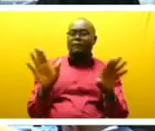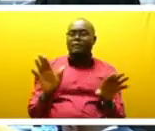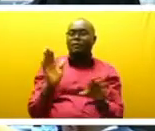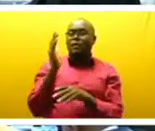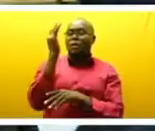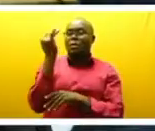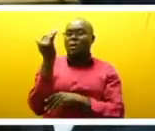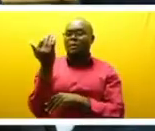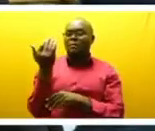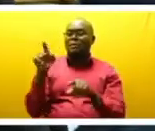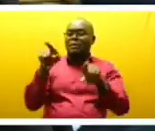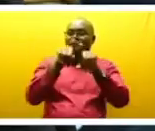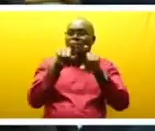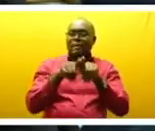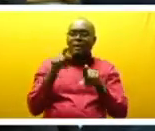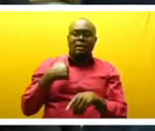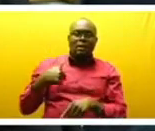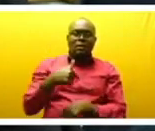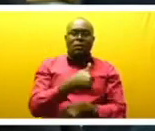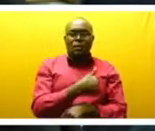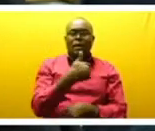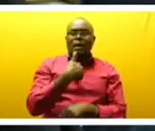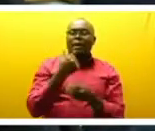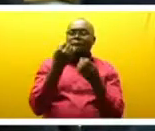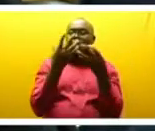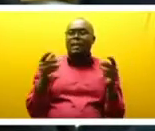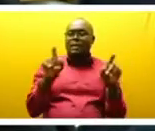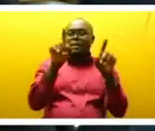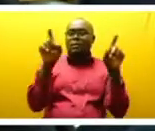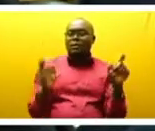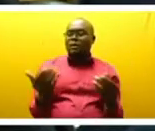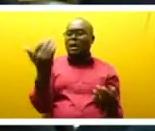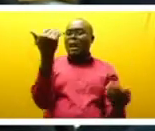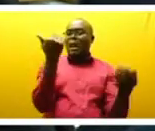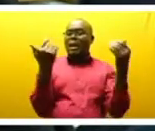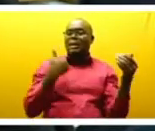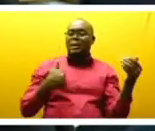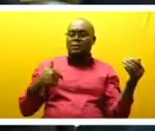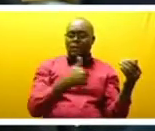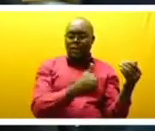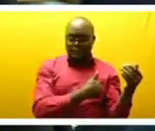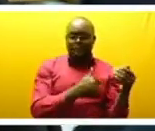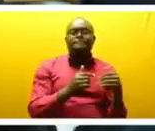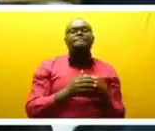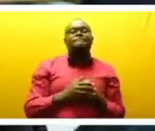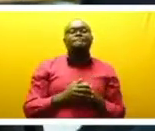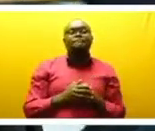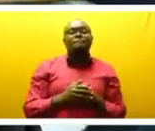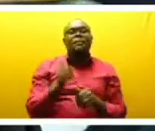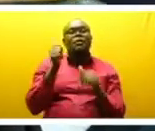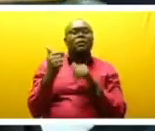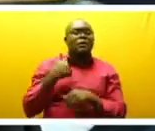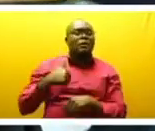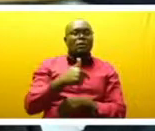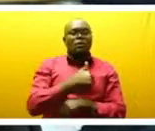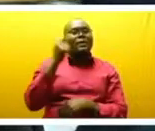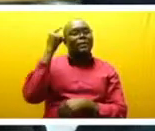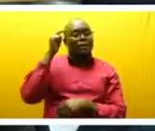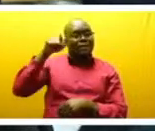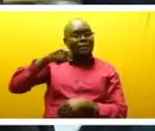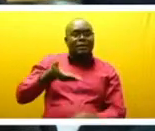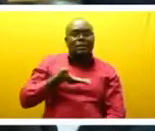because similarly we had several questions directed to us which we thought we would react